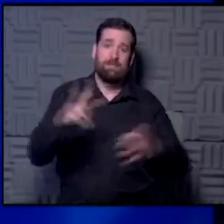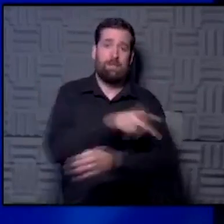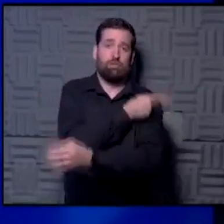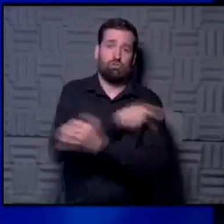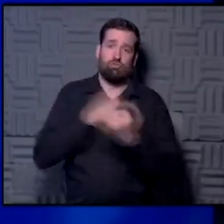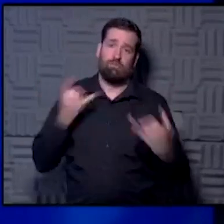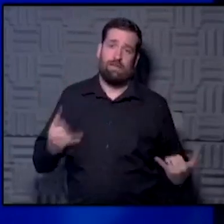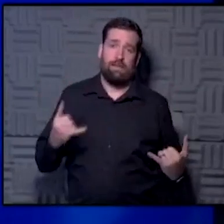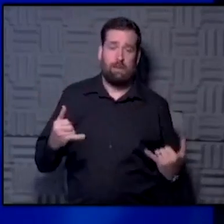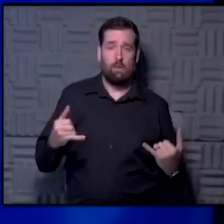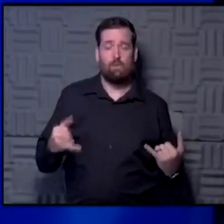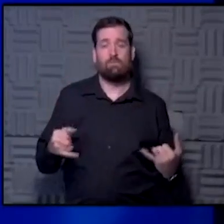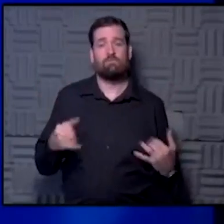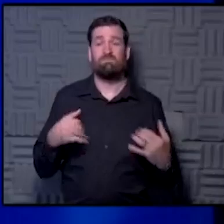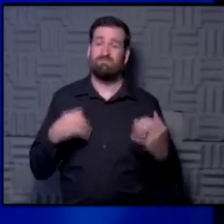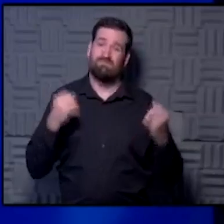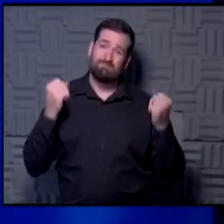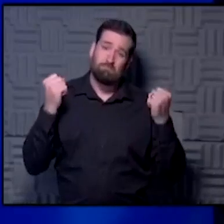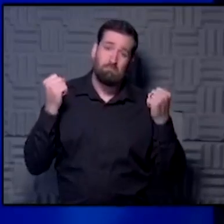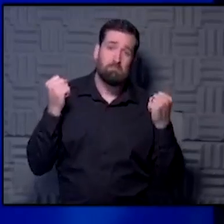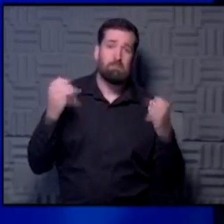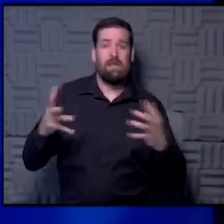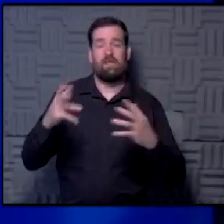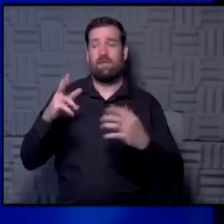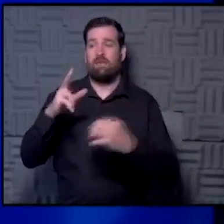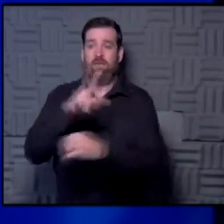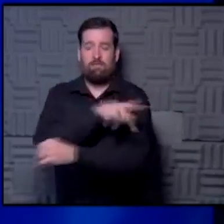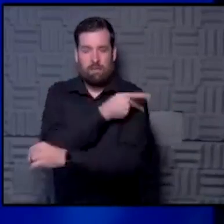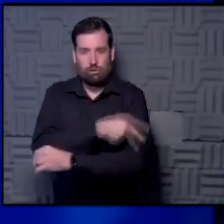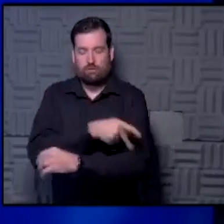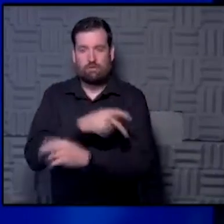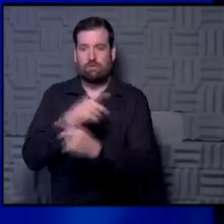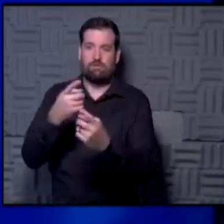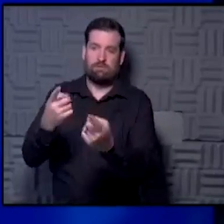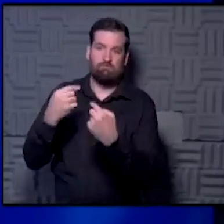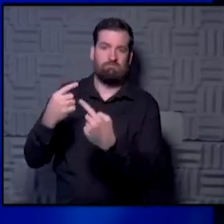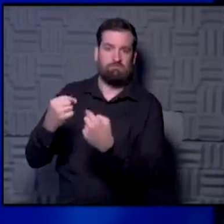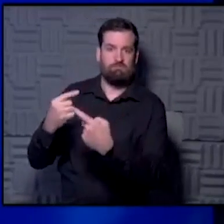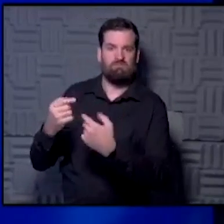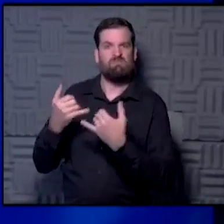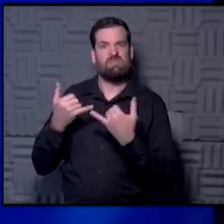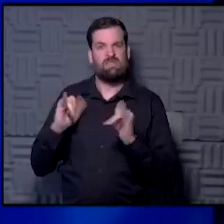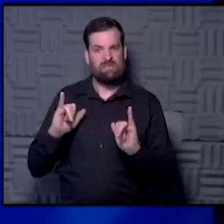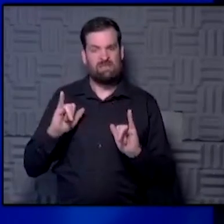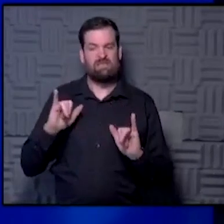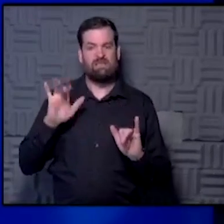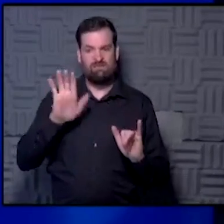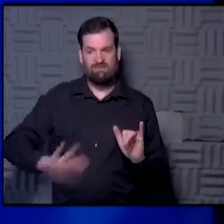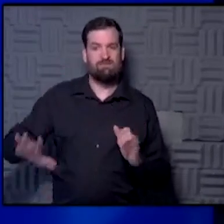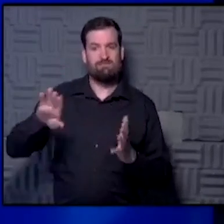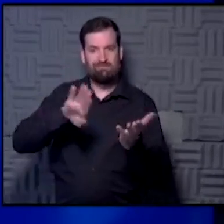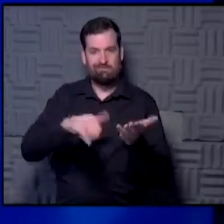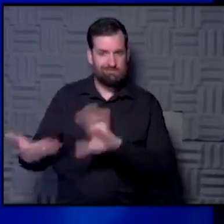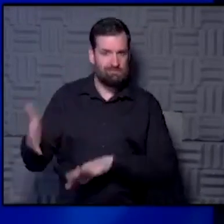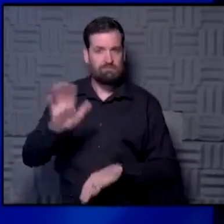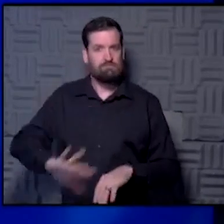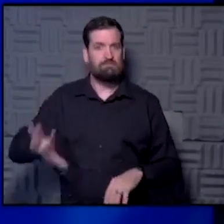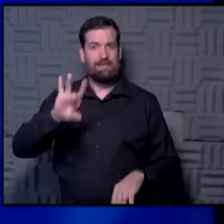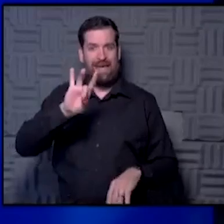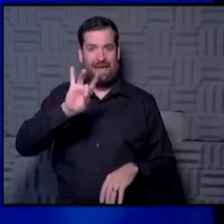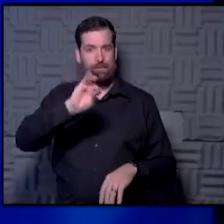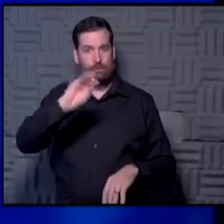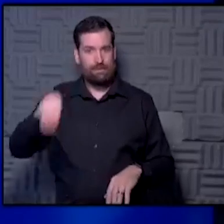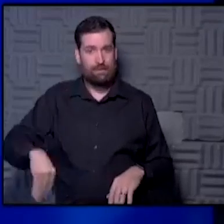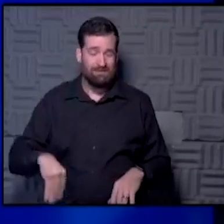right now who've had it. And we've had a lot of patients altogether who have come through. And it still carries a mortality rate around 8% if you get in the hospital. Yeah.